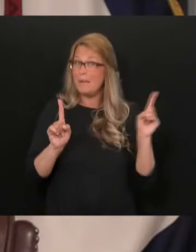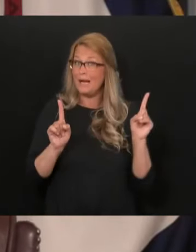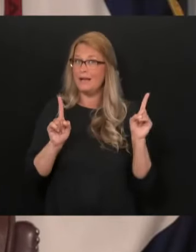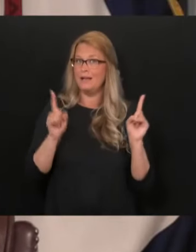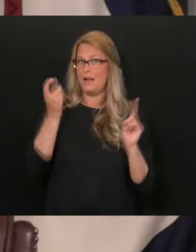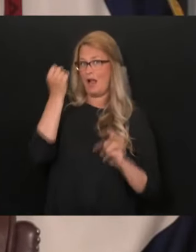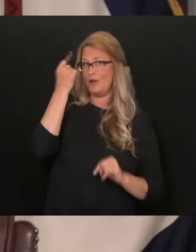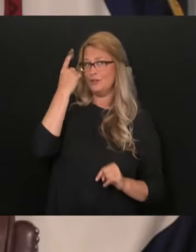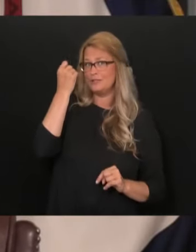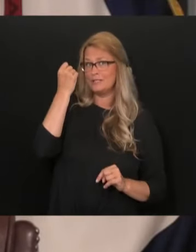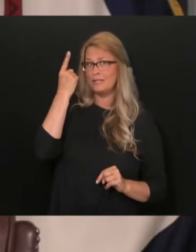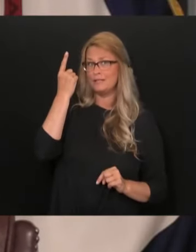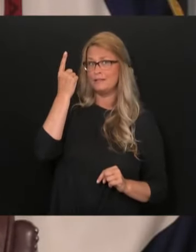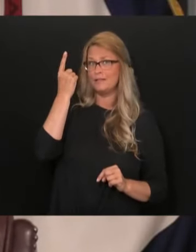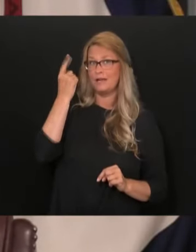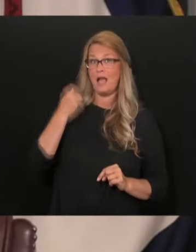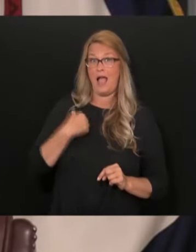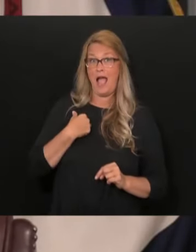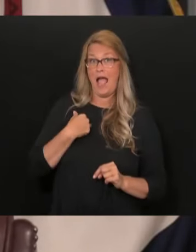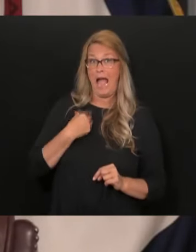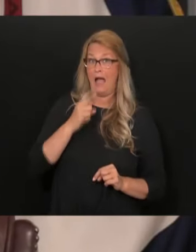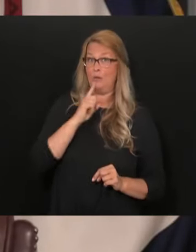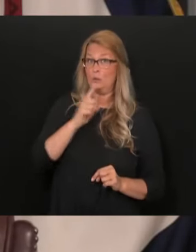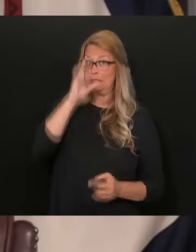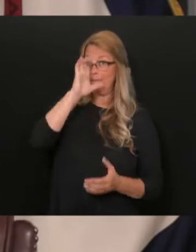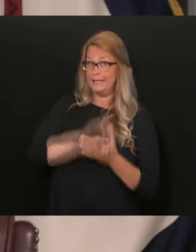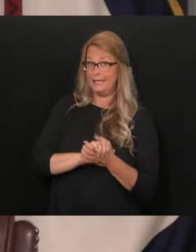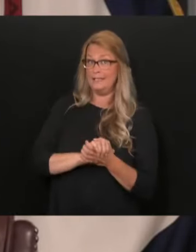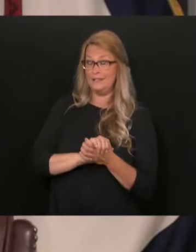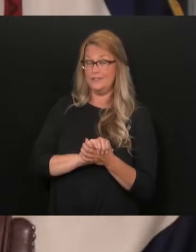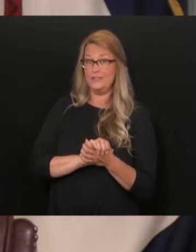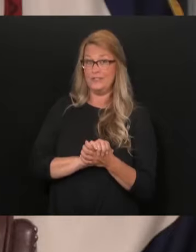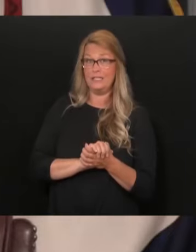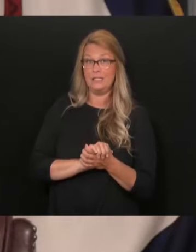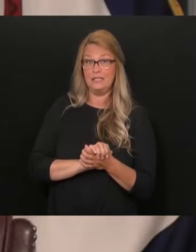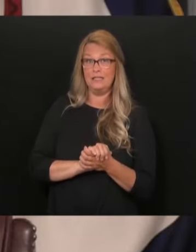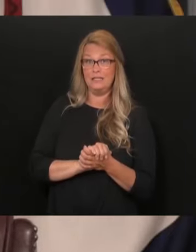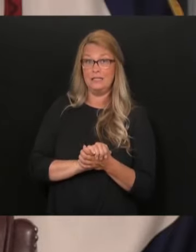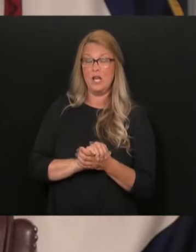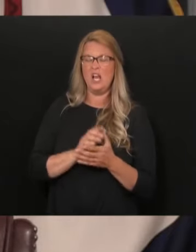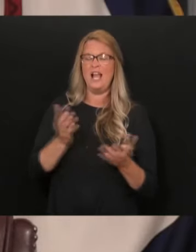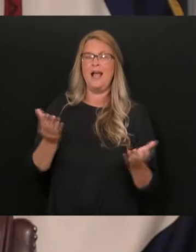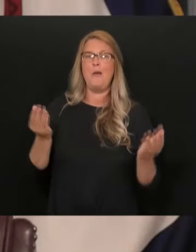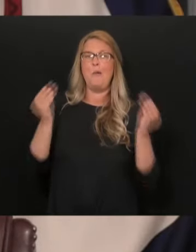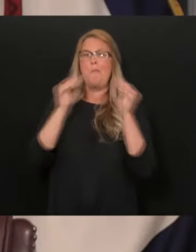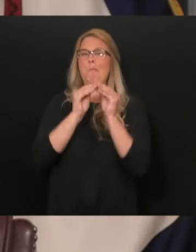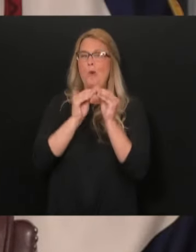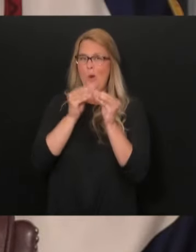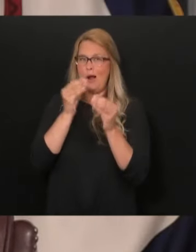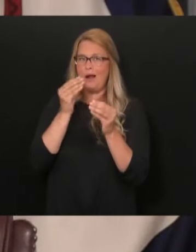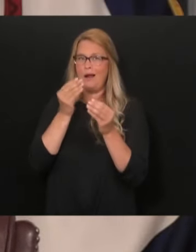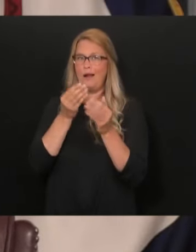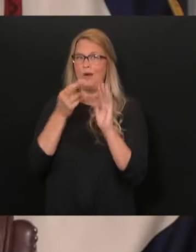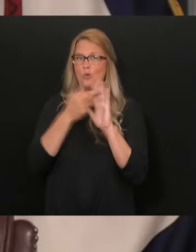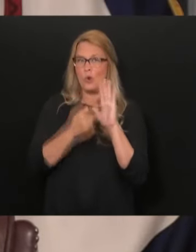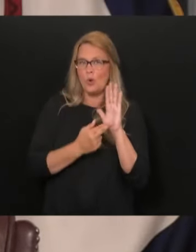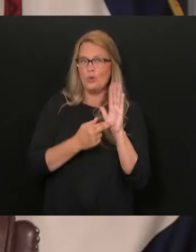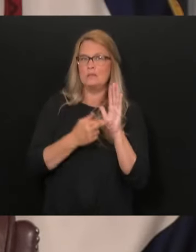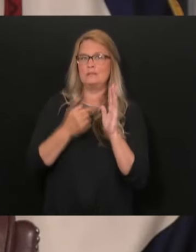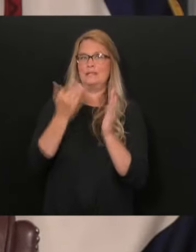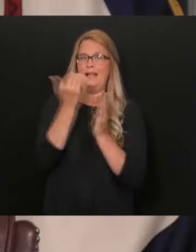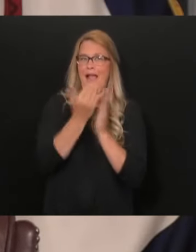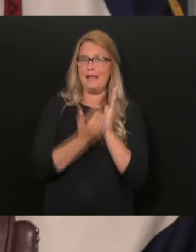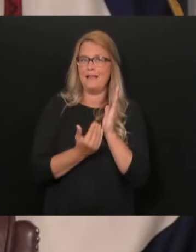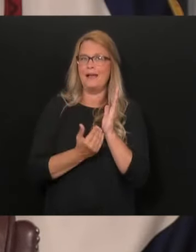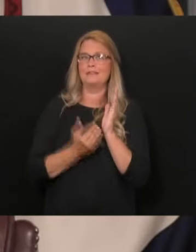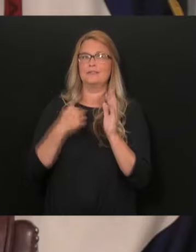to that, I truly believe that there is going to be even additional guidelines into where